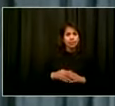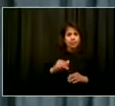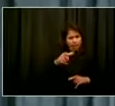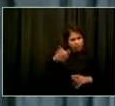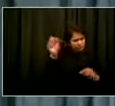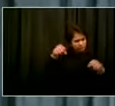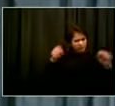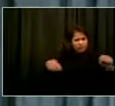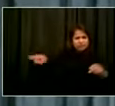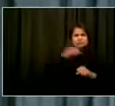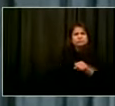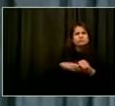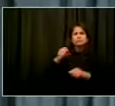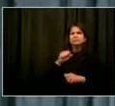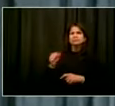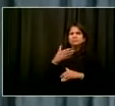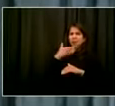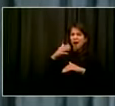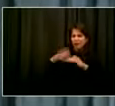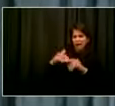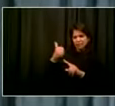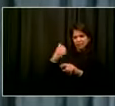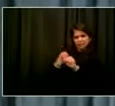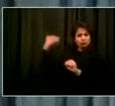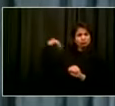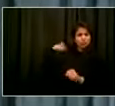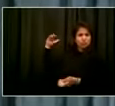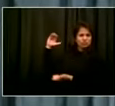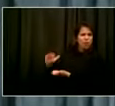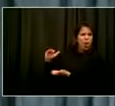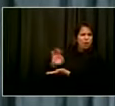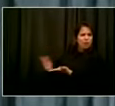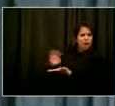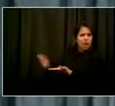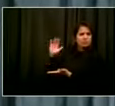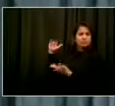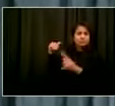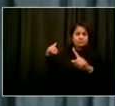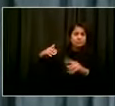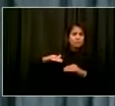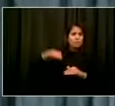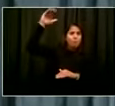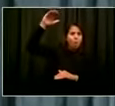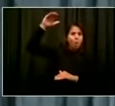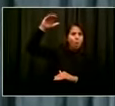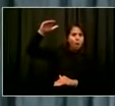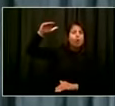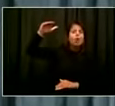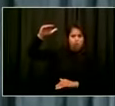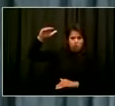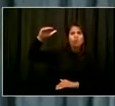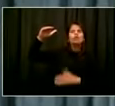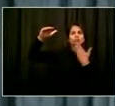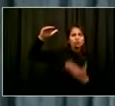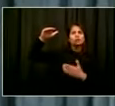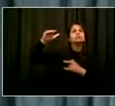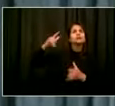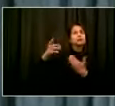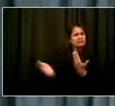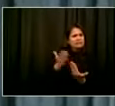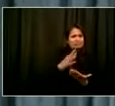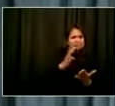attempt to add the citizenship question, underfunding the census, constant attacks by the White House, or literally the Supreme Court cutting short our